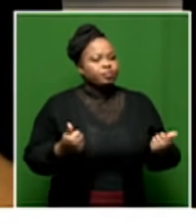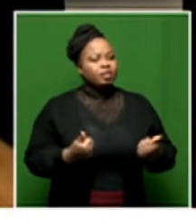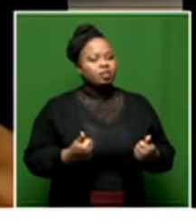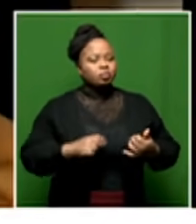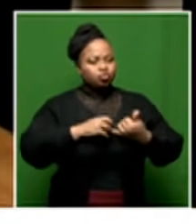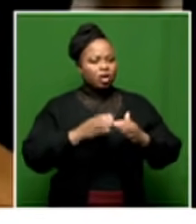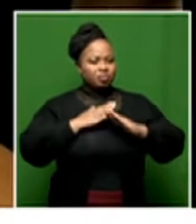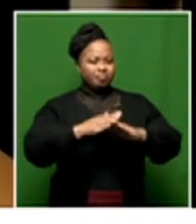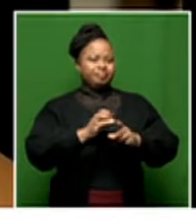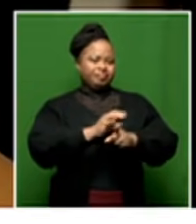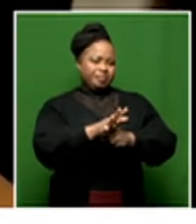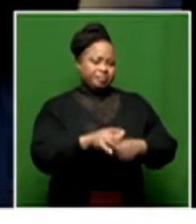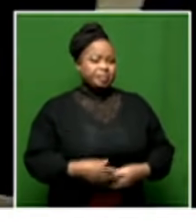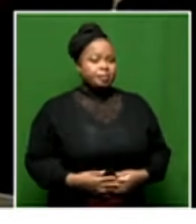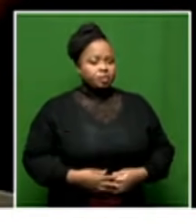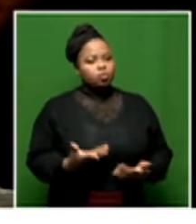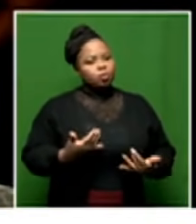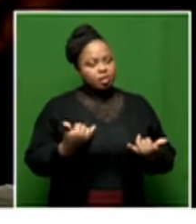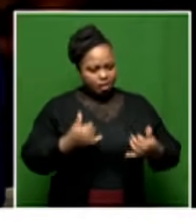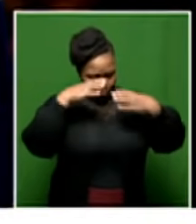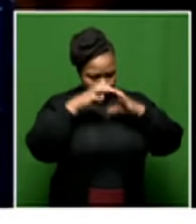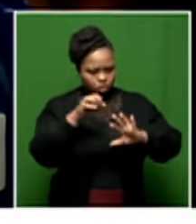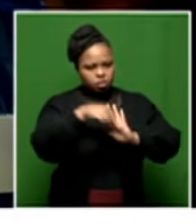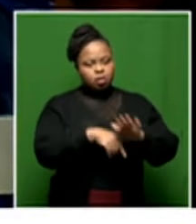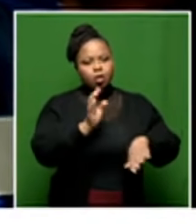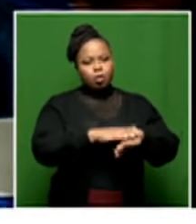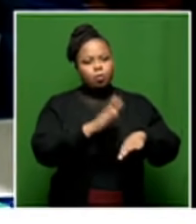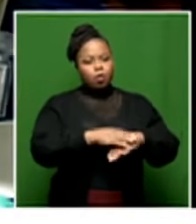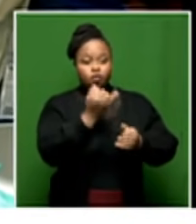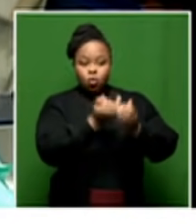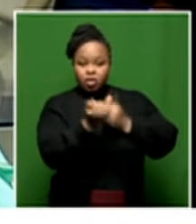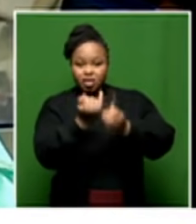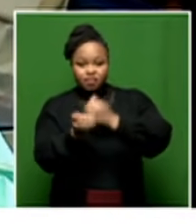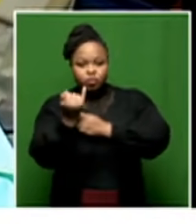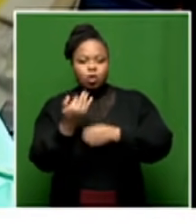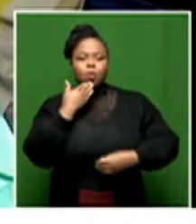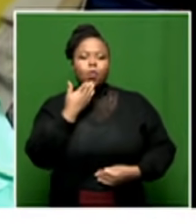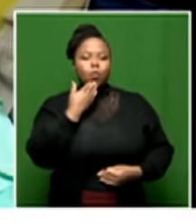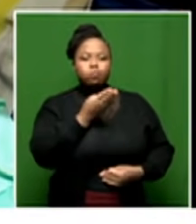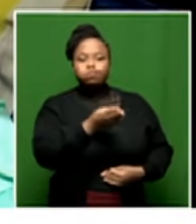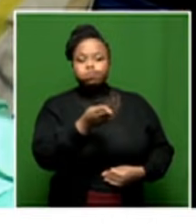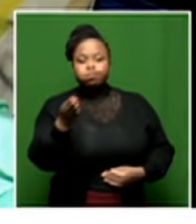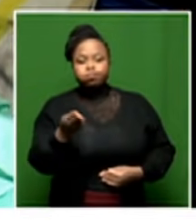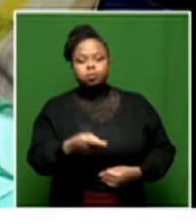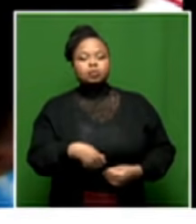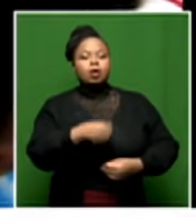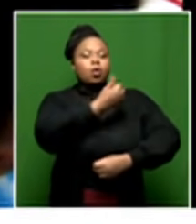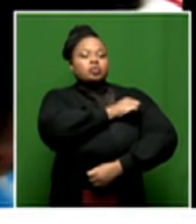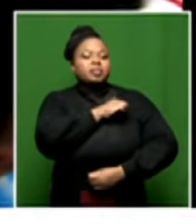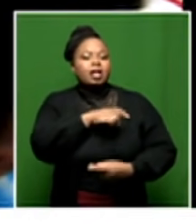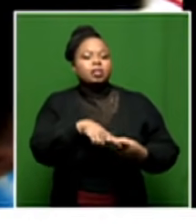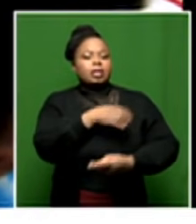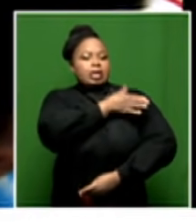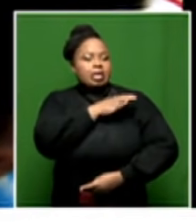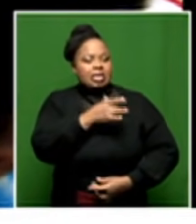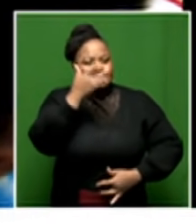severe outcomes for those individuals. So we really are focusing, I would think, on those individuals who are presenting to our clinics and our hospitals who may